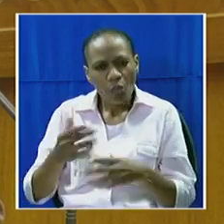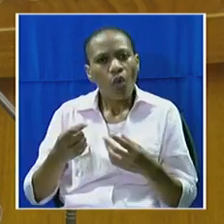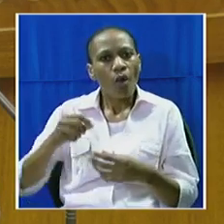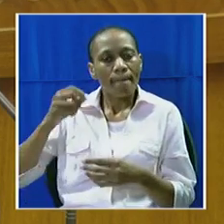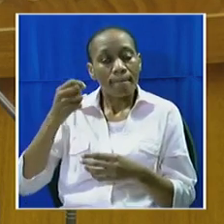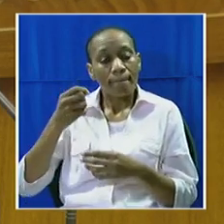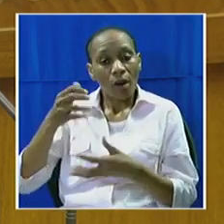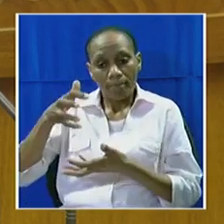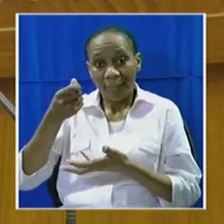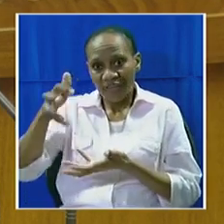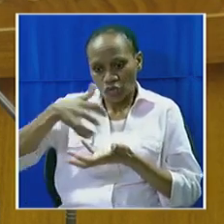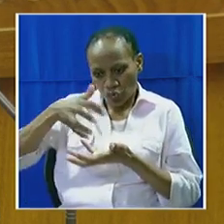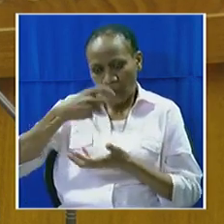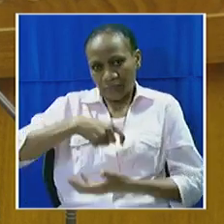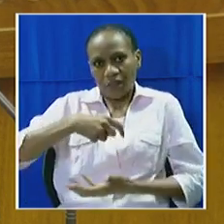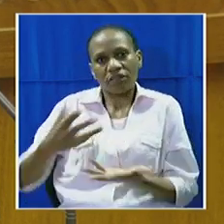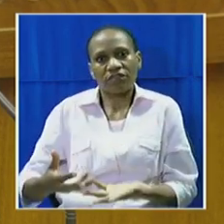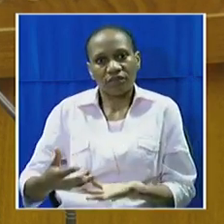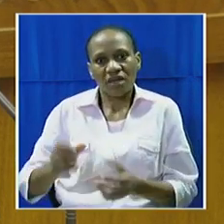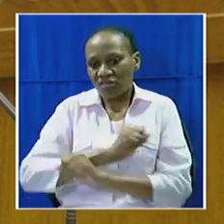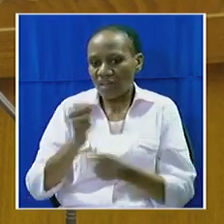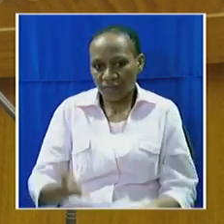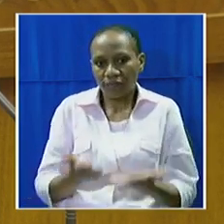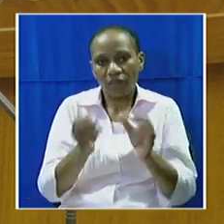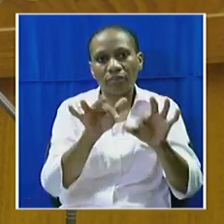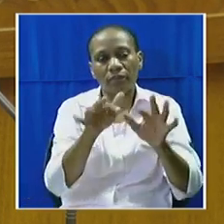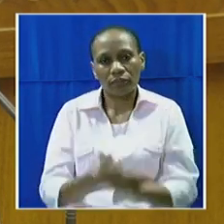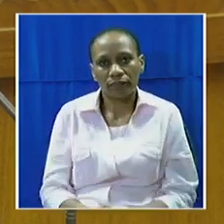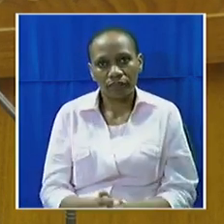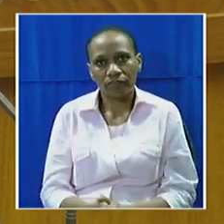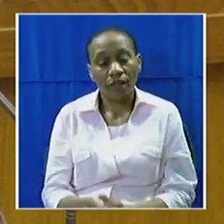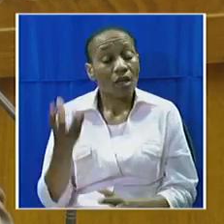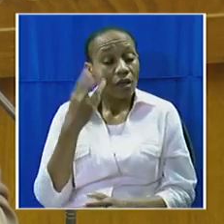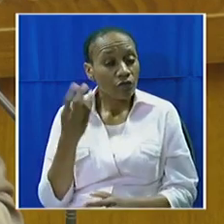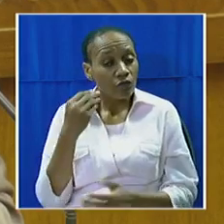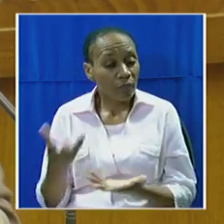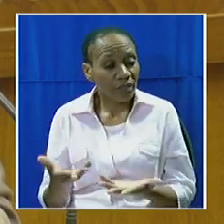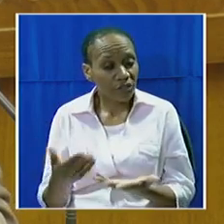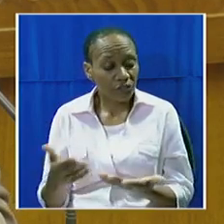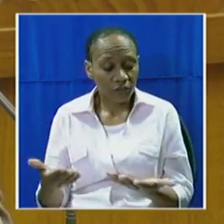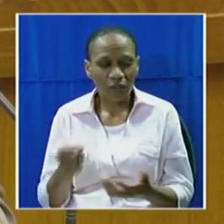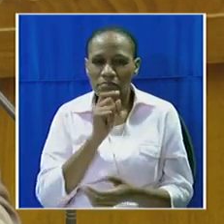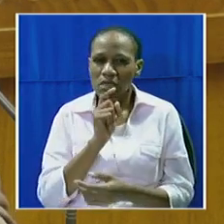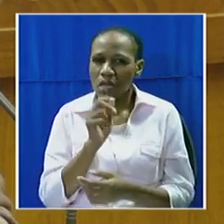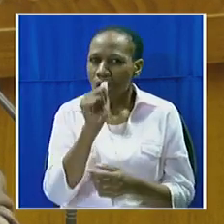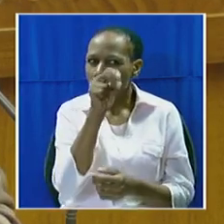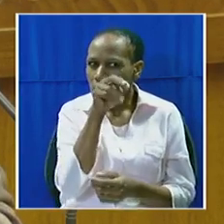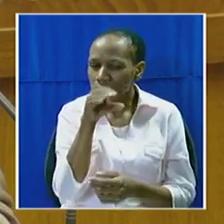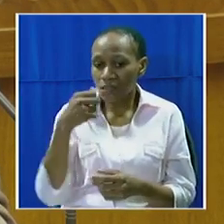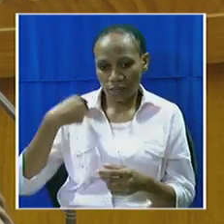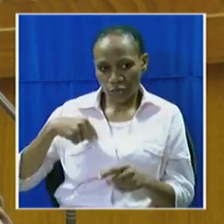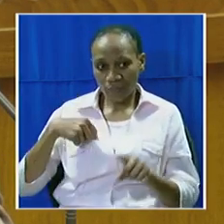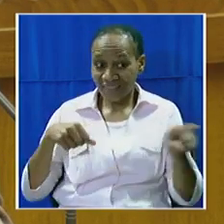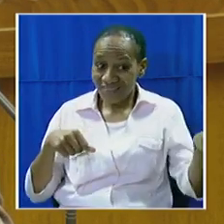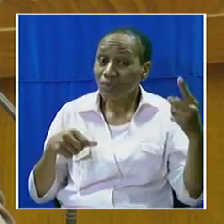pockets rather than serving the people and constitution. This information does not just relate to ANC-led